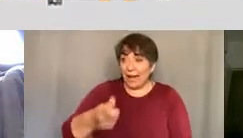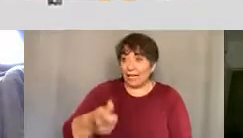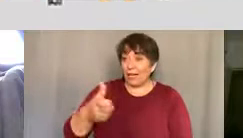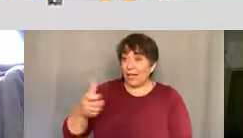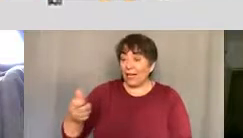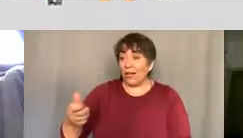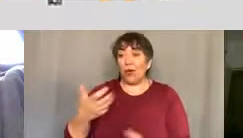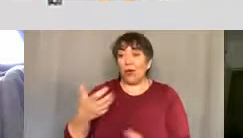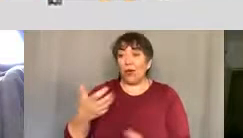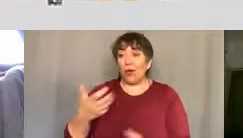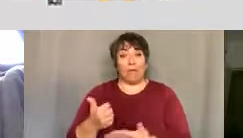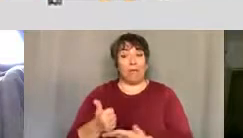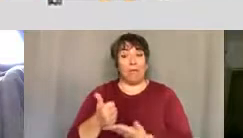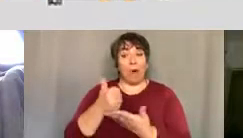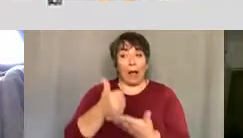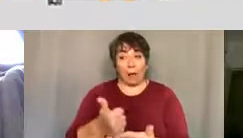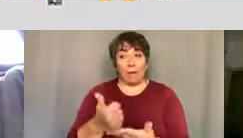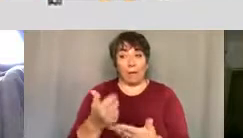and